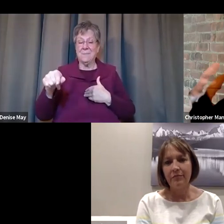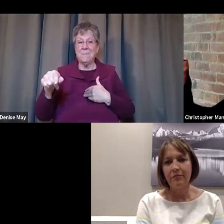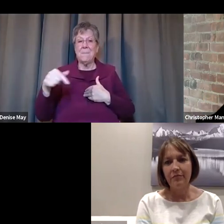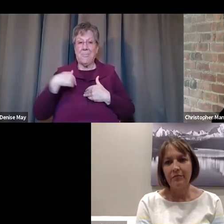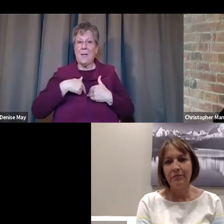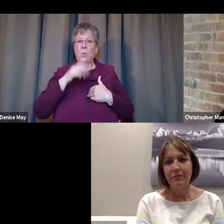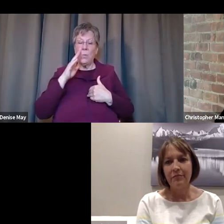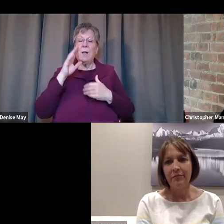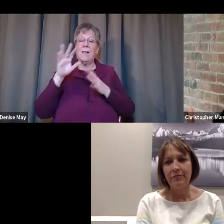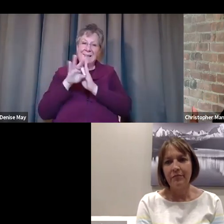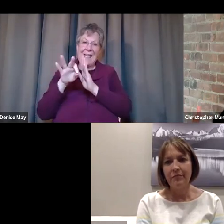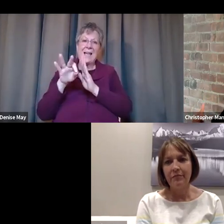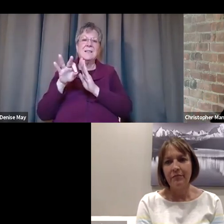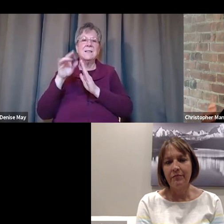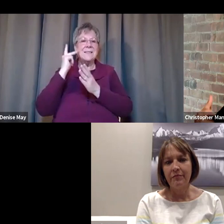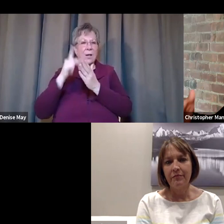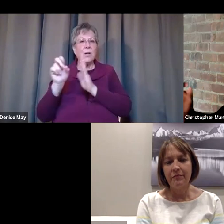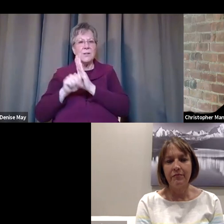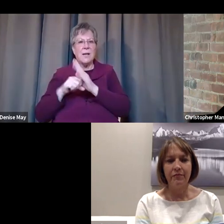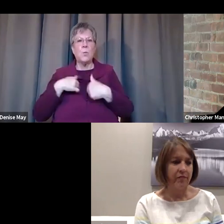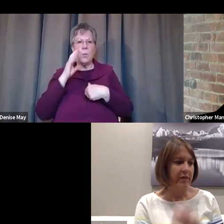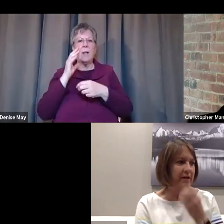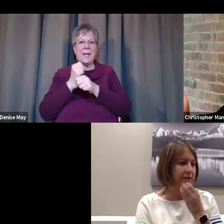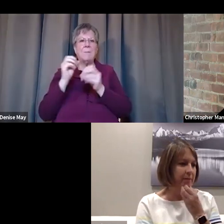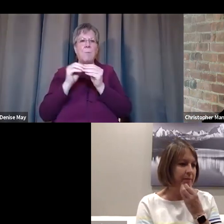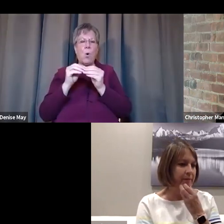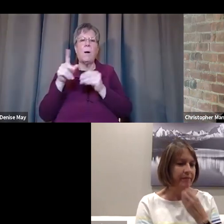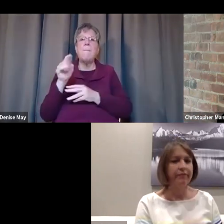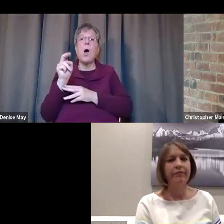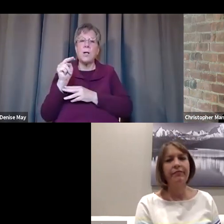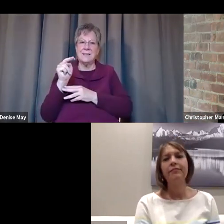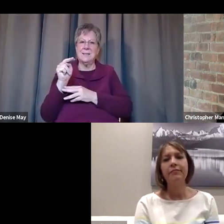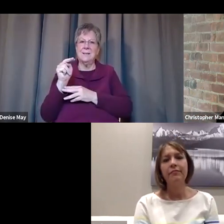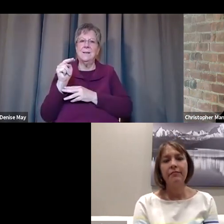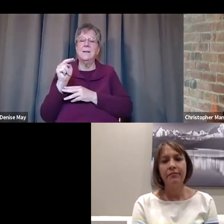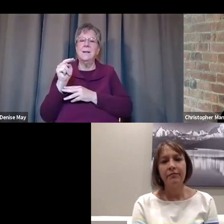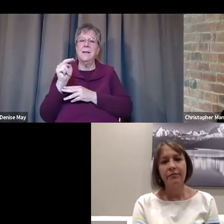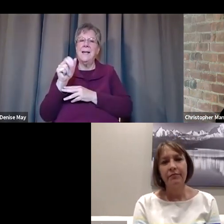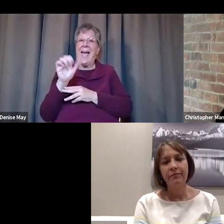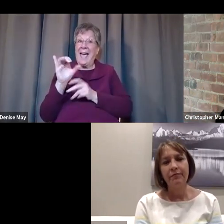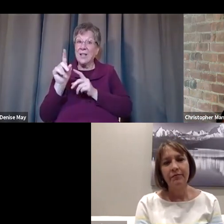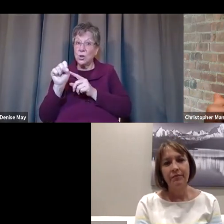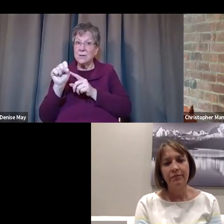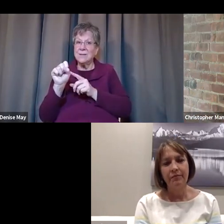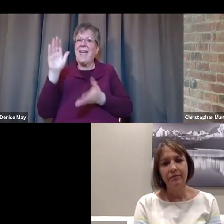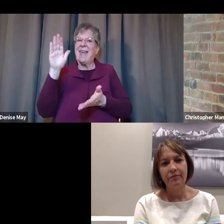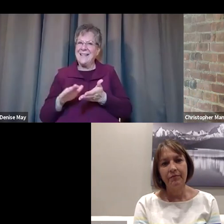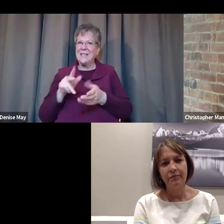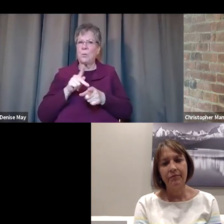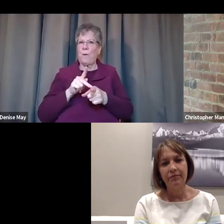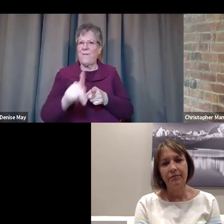secretaries of state and local election officials, is that we'll get more partisan actors and fewer professionals. Another piece is, I think, specifically